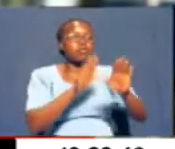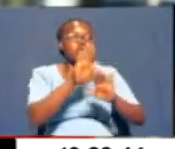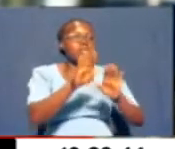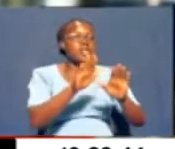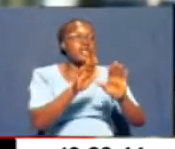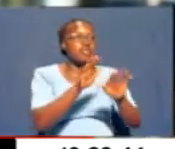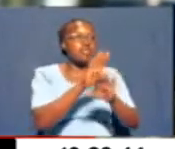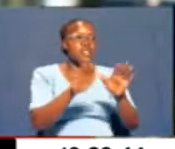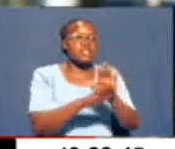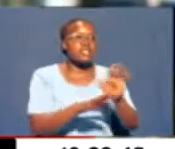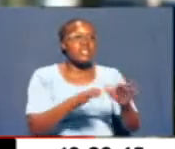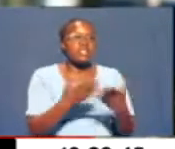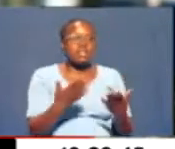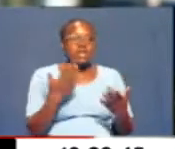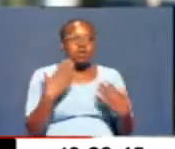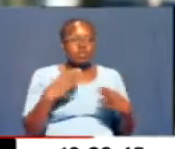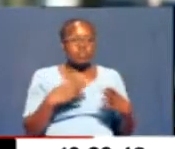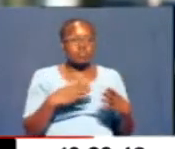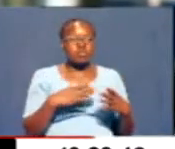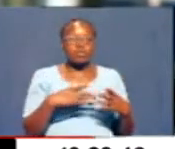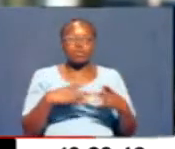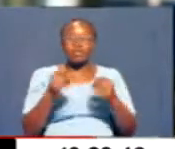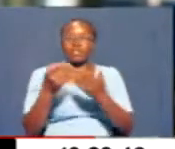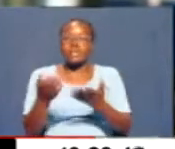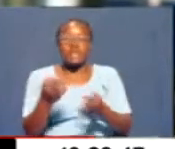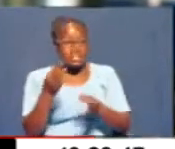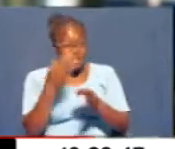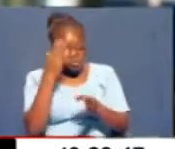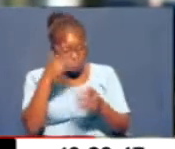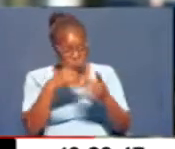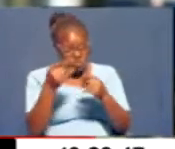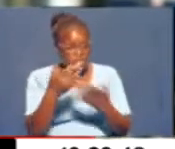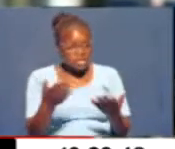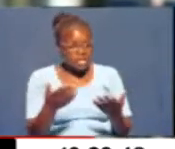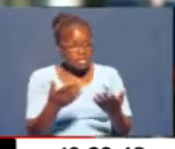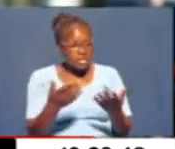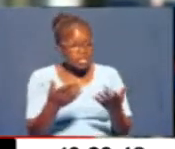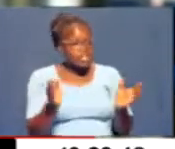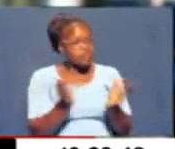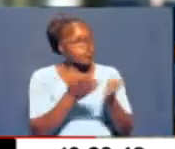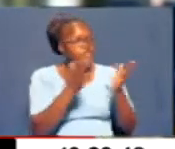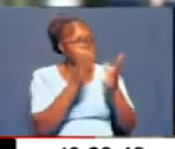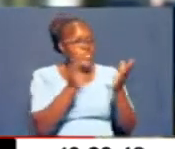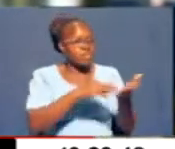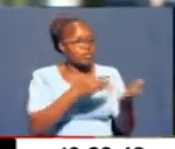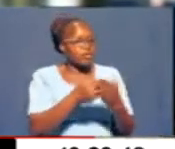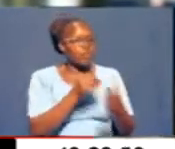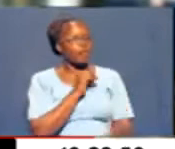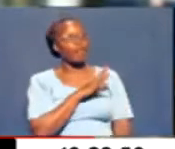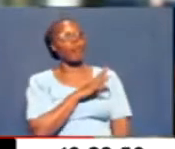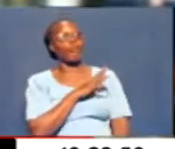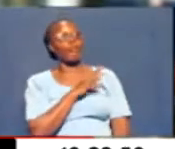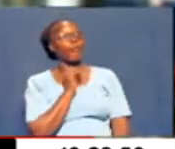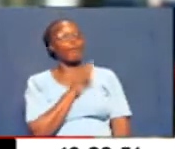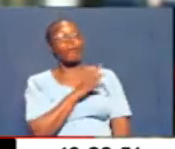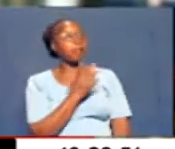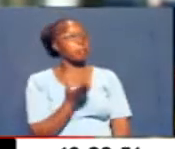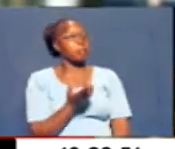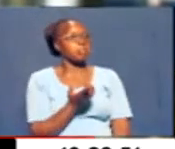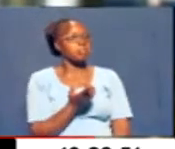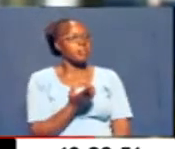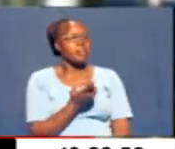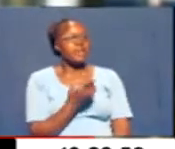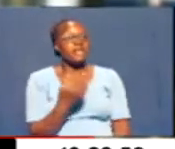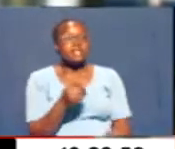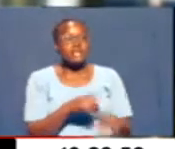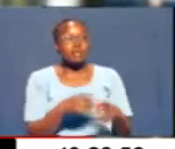You realize that people were not getting there because, you know, if you go, you'll not get the cheer that you want. You'll get a booing. So a politician will not go where they're going to be booed. They